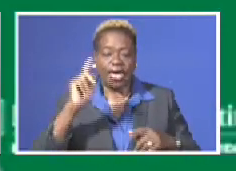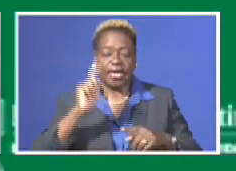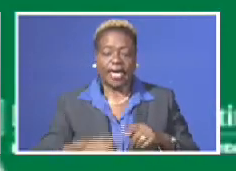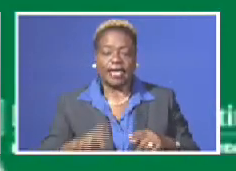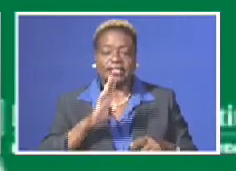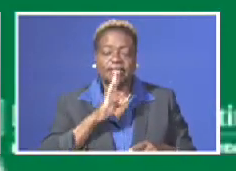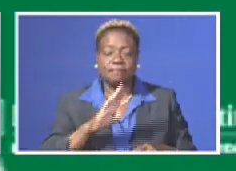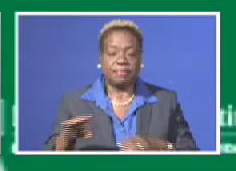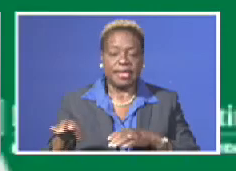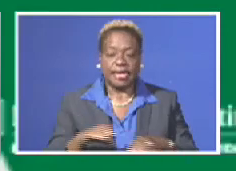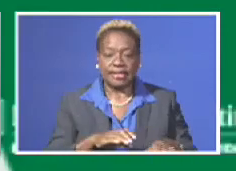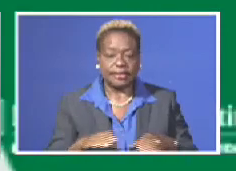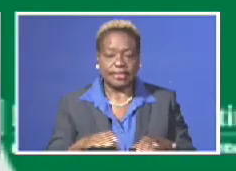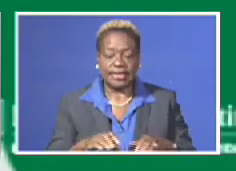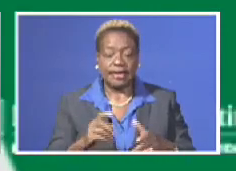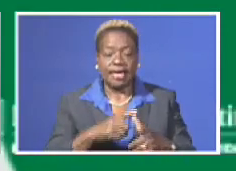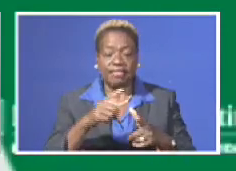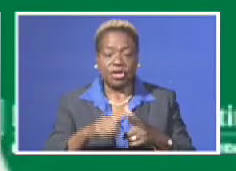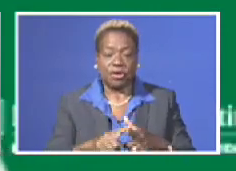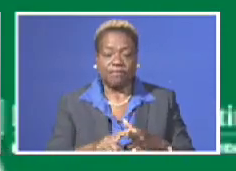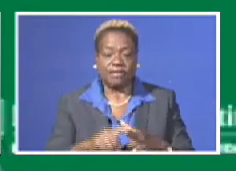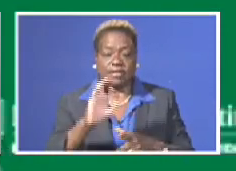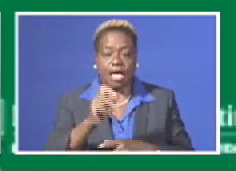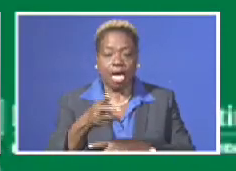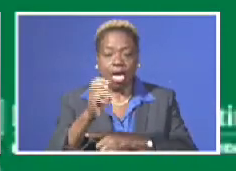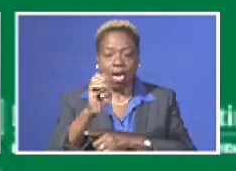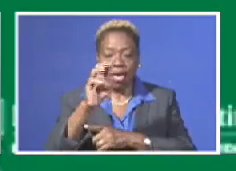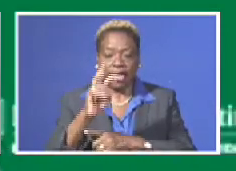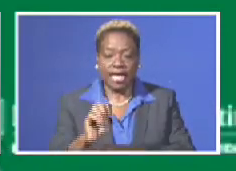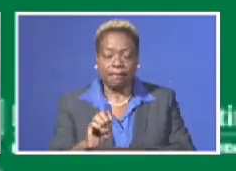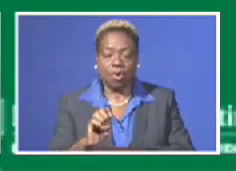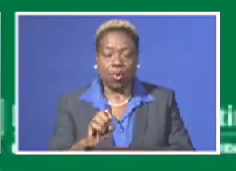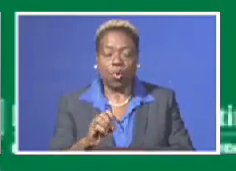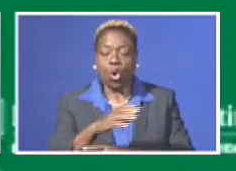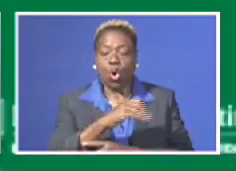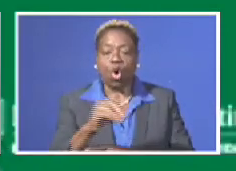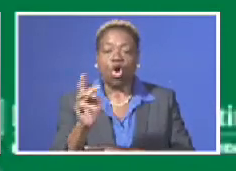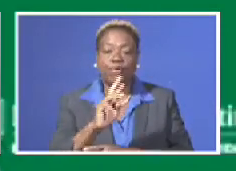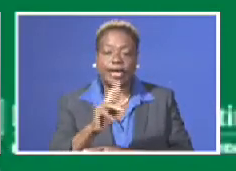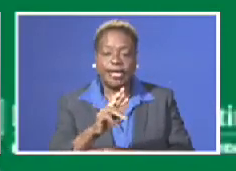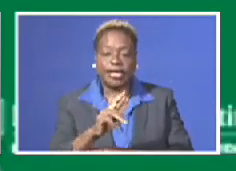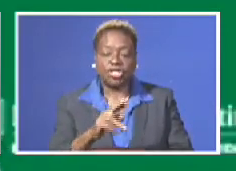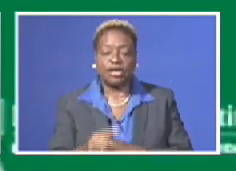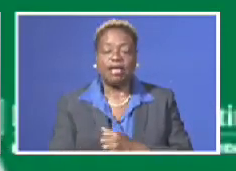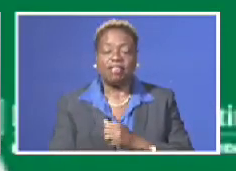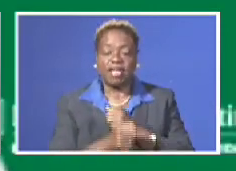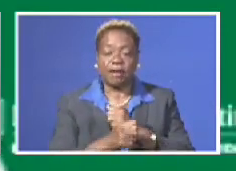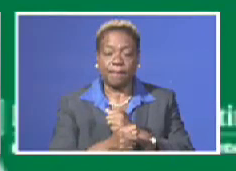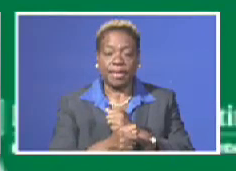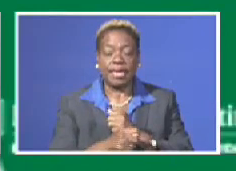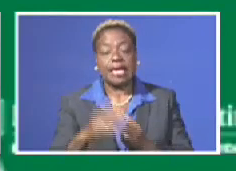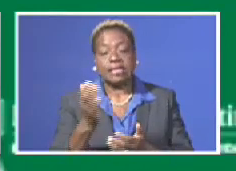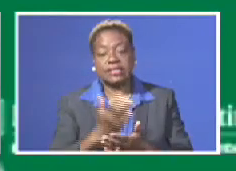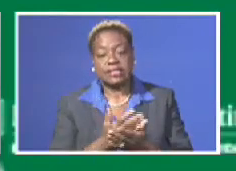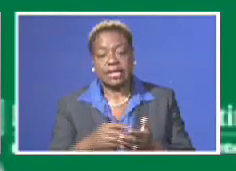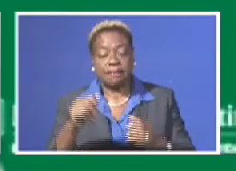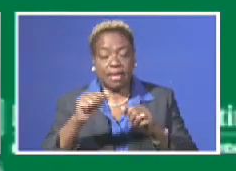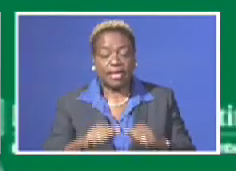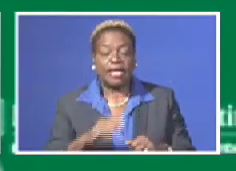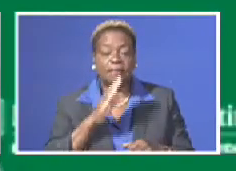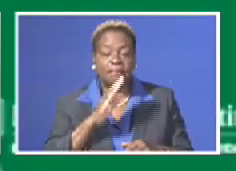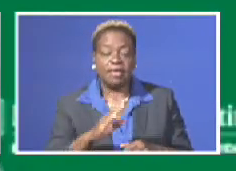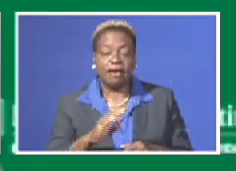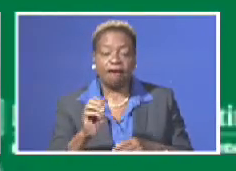chemotherapy and radiation therapy. Historically, each of these can be somewhat effective, but the radiation therapy